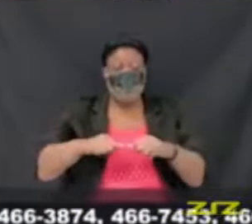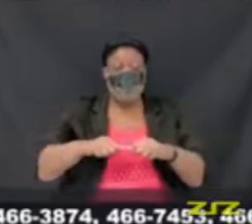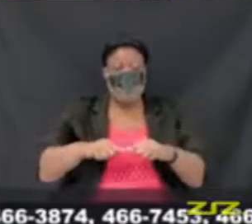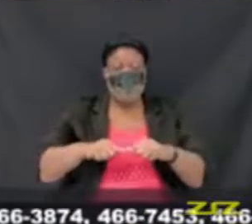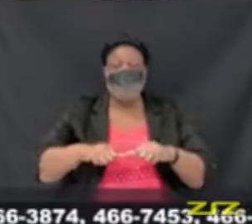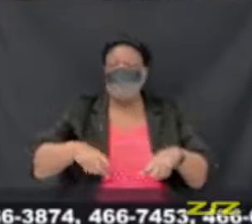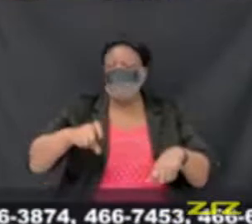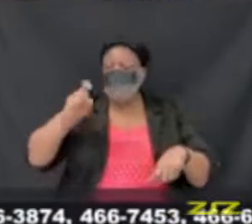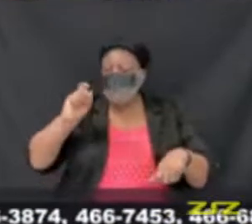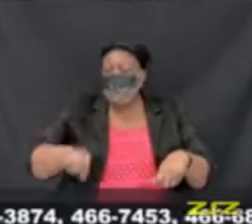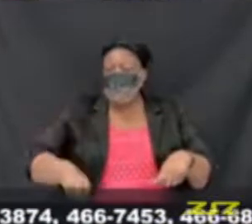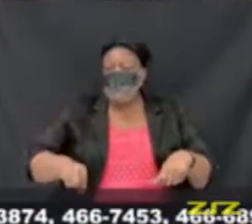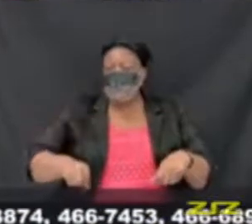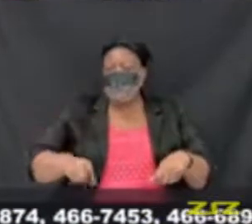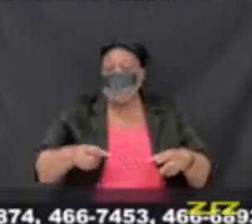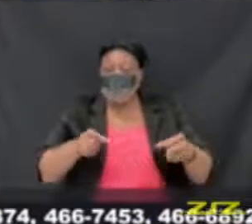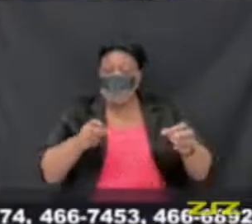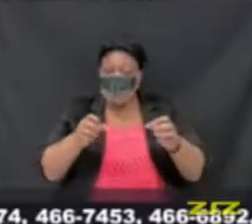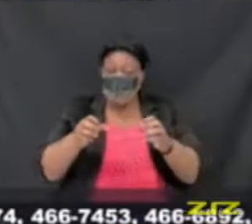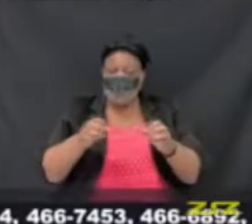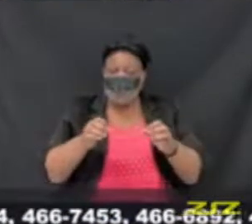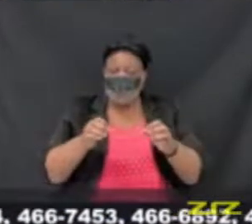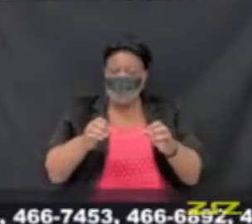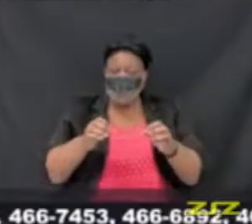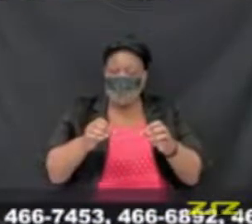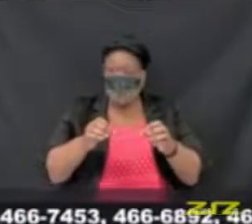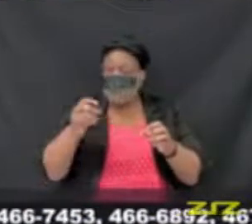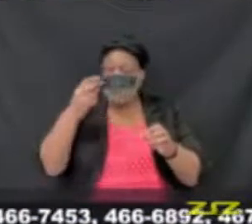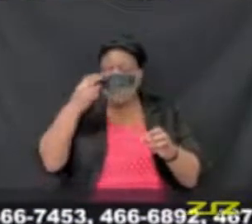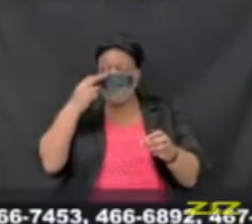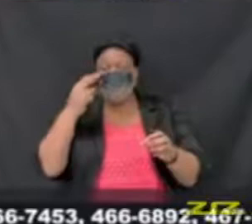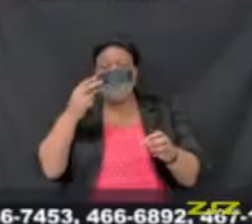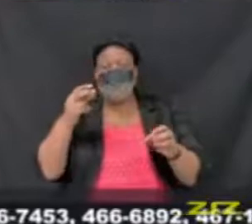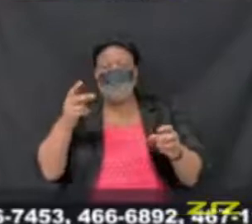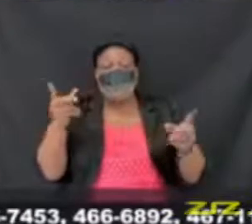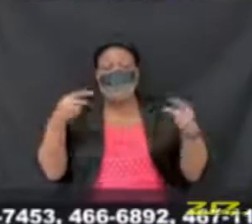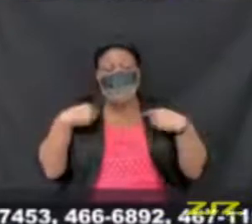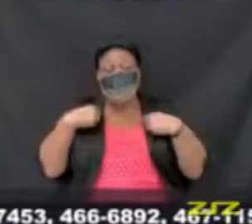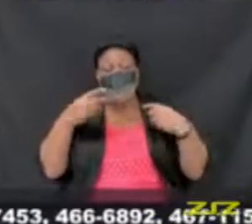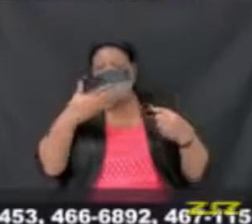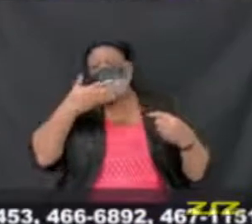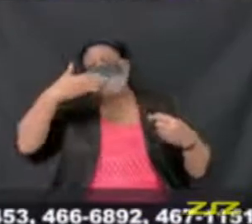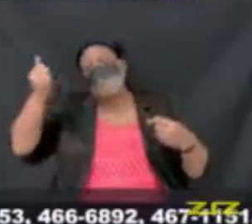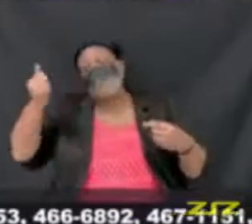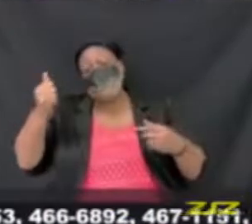be competitive with the likes of the Virgin Islands, the